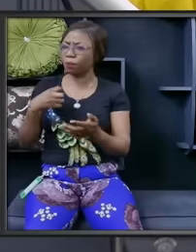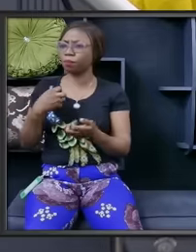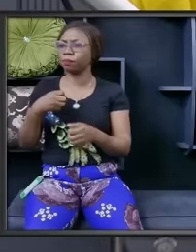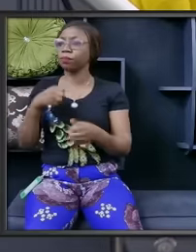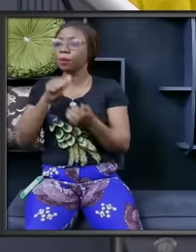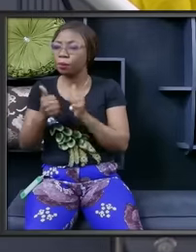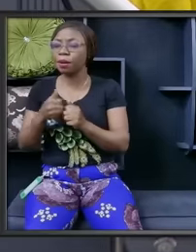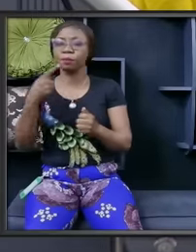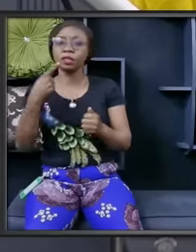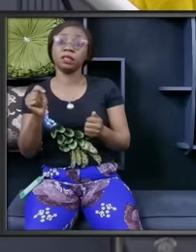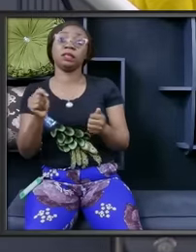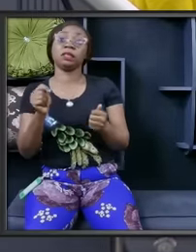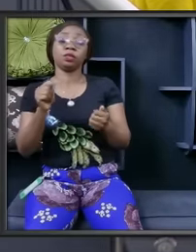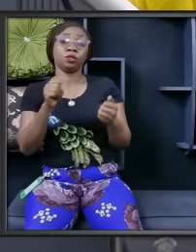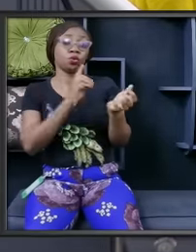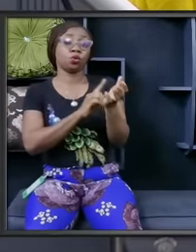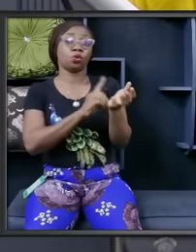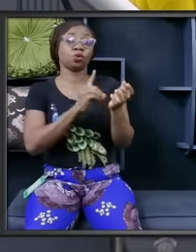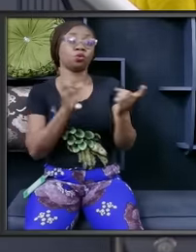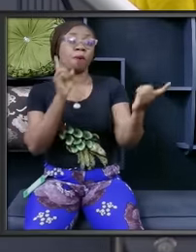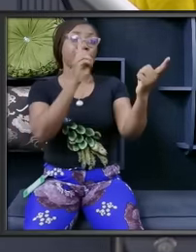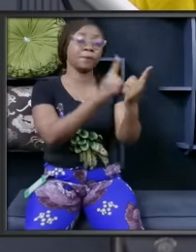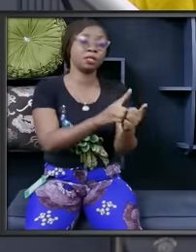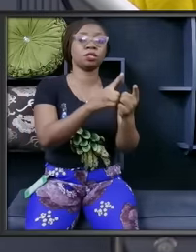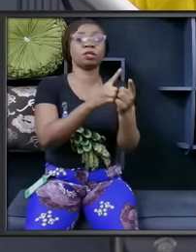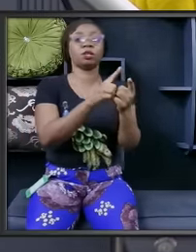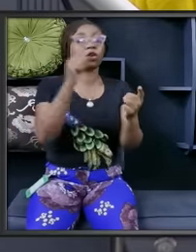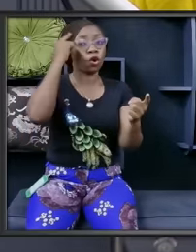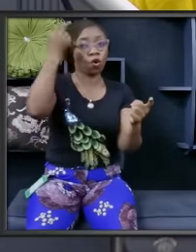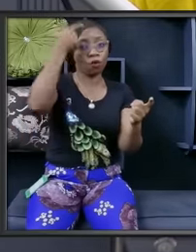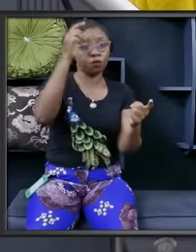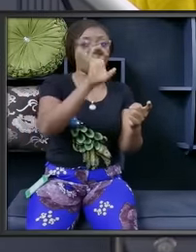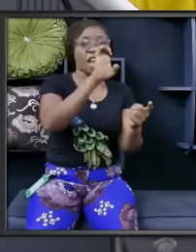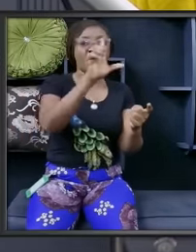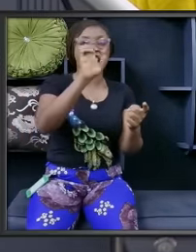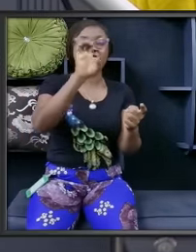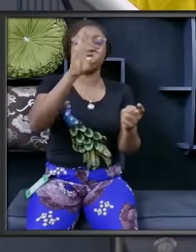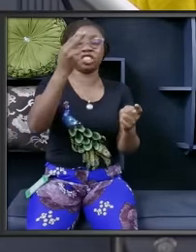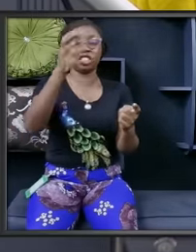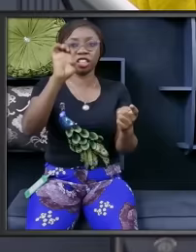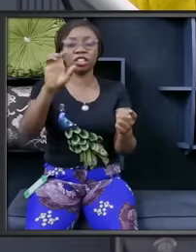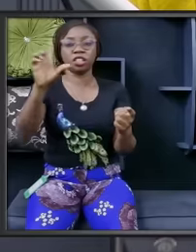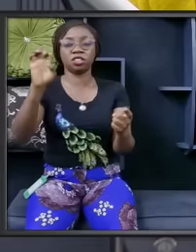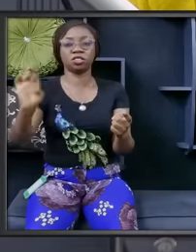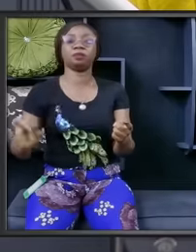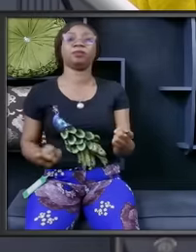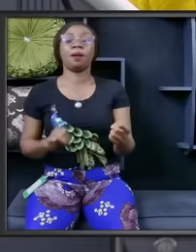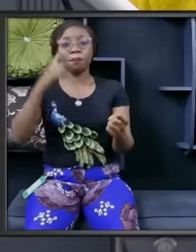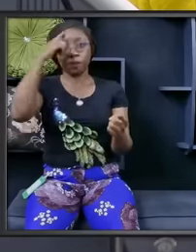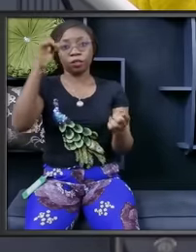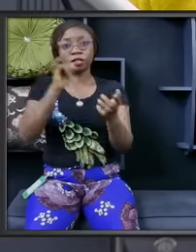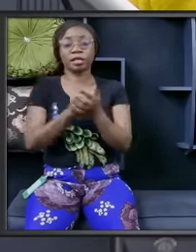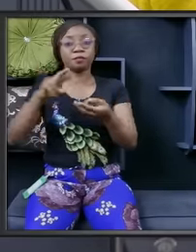report to Eleche. The governor that time was Governor Eleche. He go report the matter to Eleche because that Eleche, now friend to